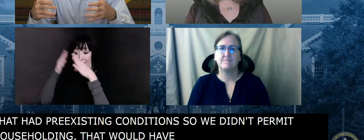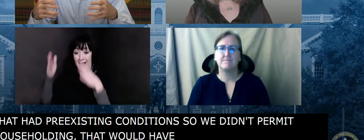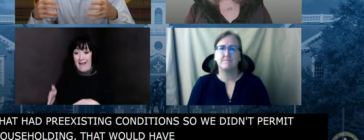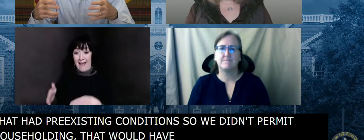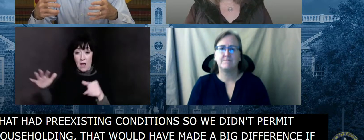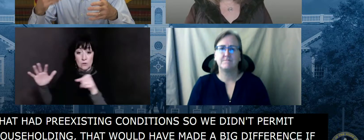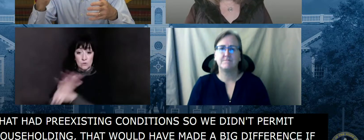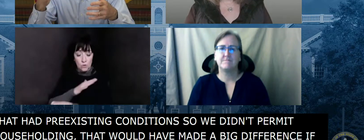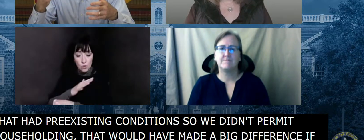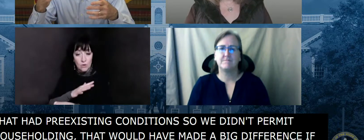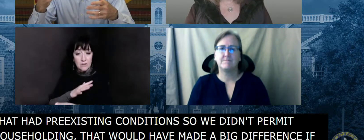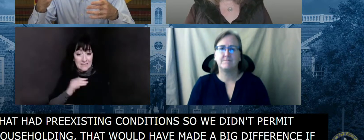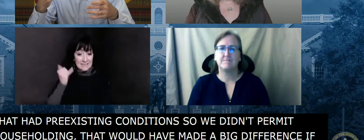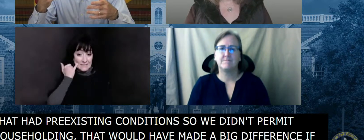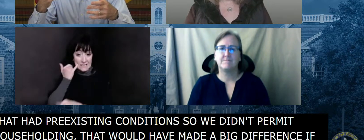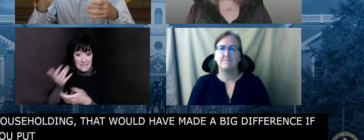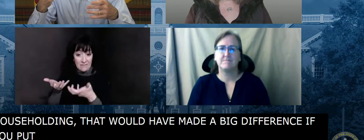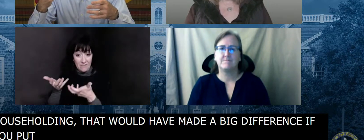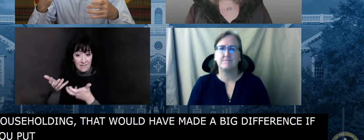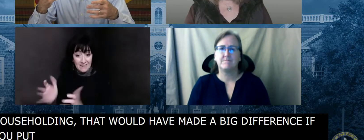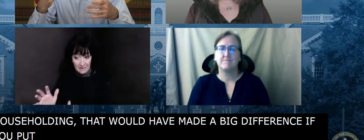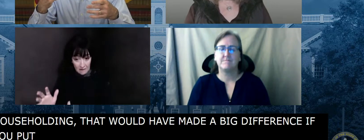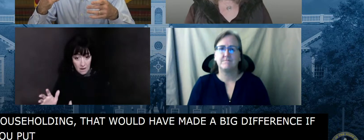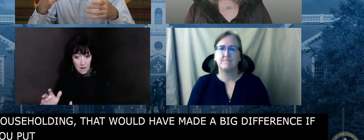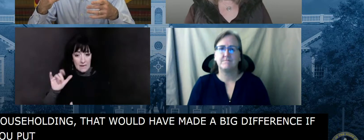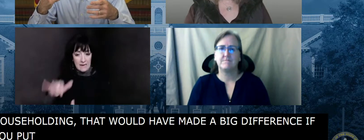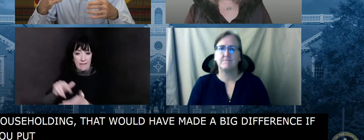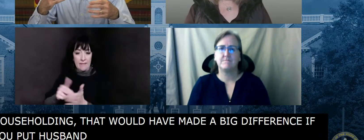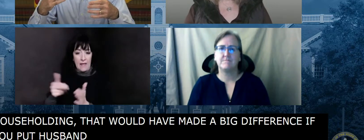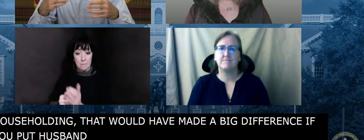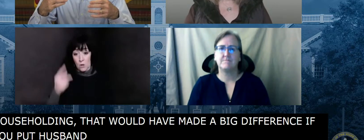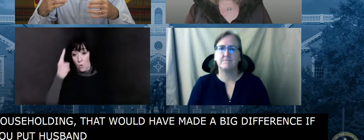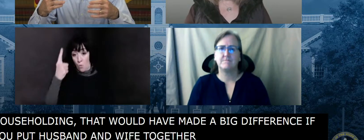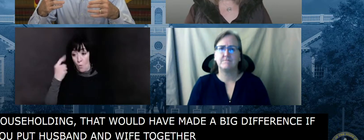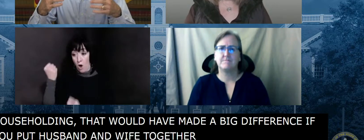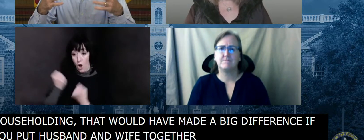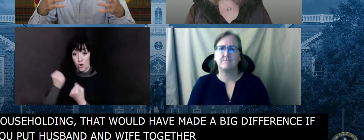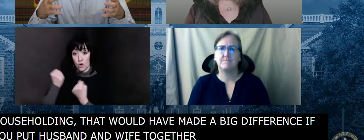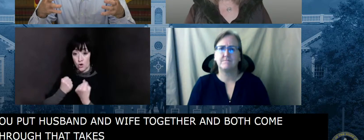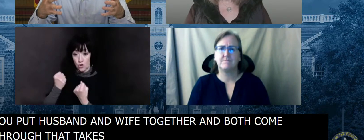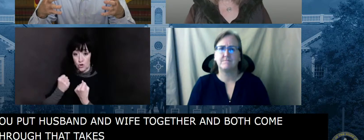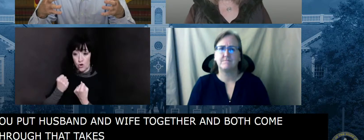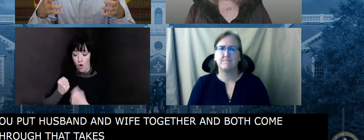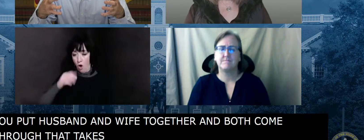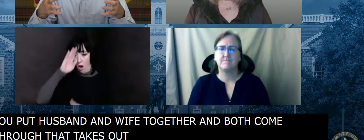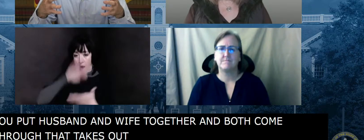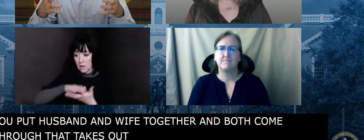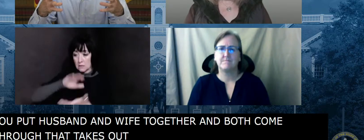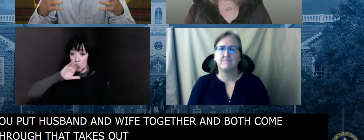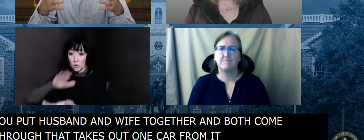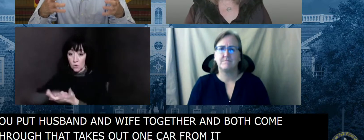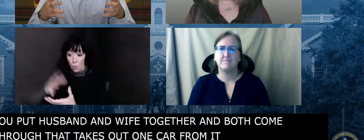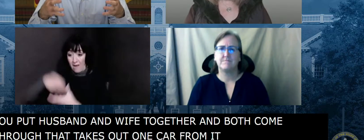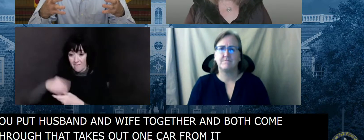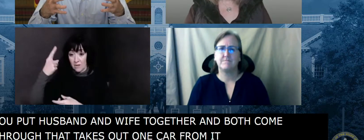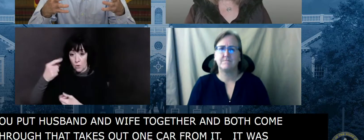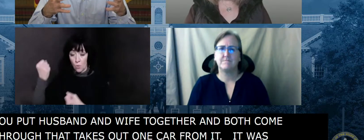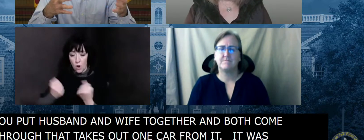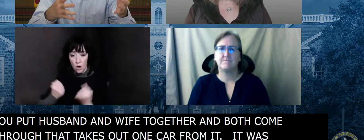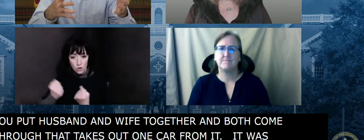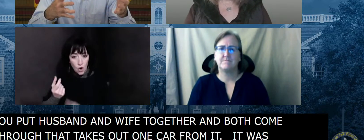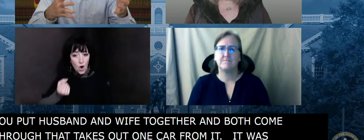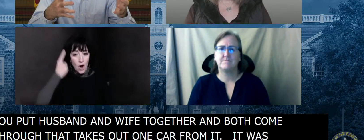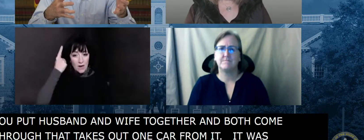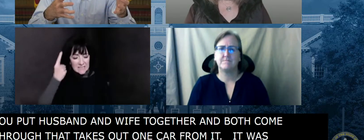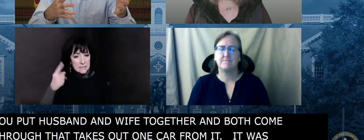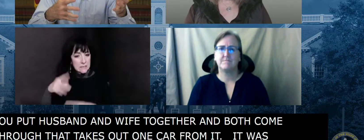had them both come through. That takes out one car from it. It was very cold, and some of the computers which we were